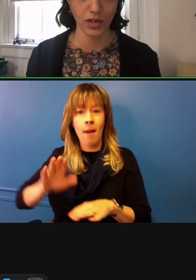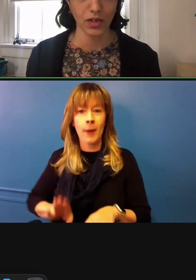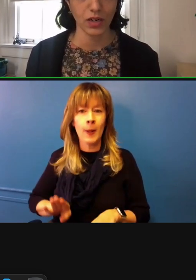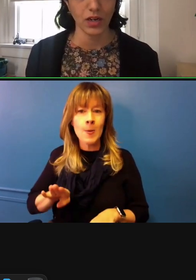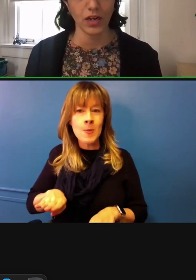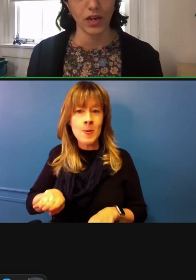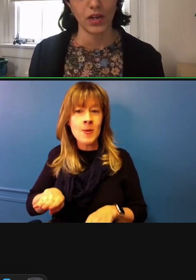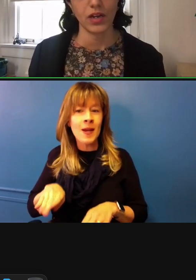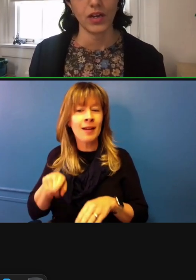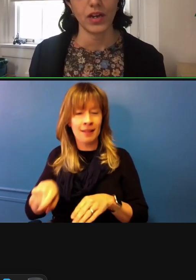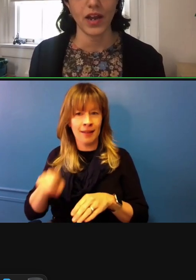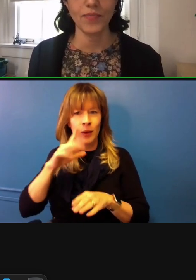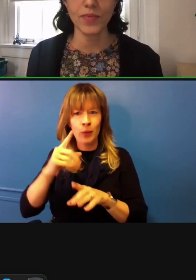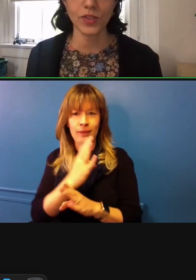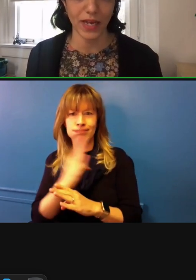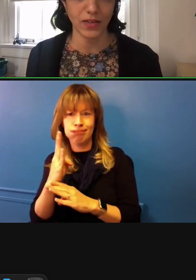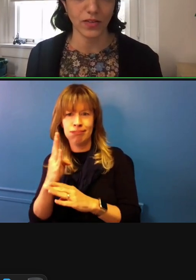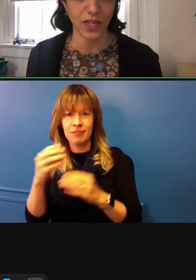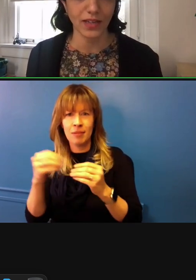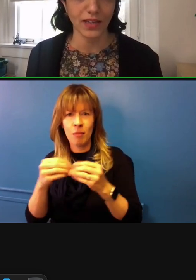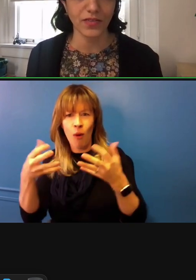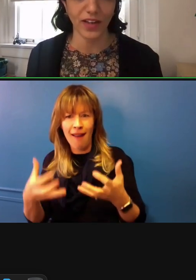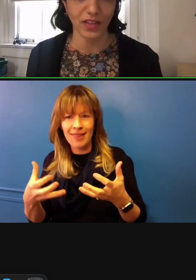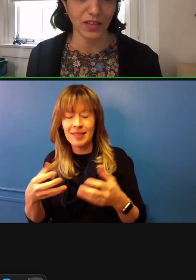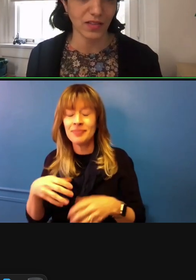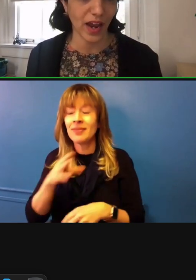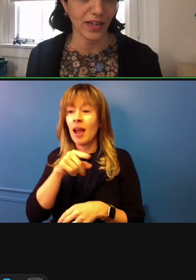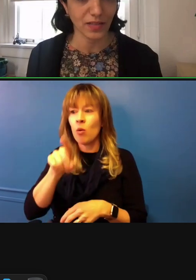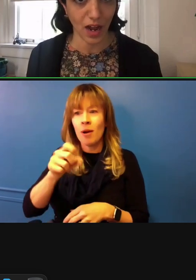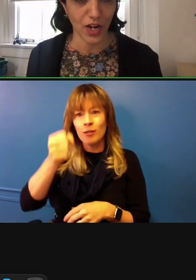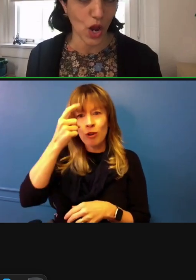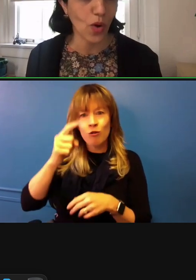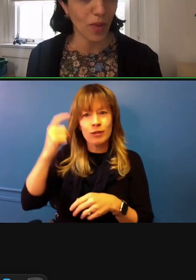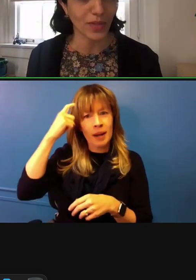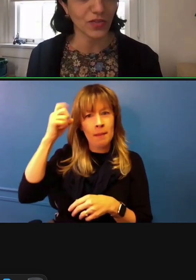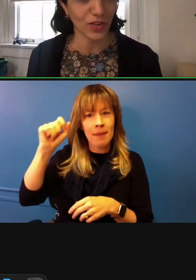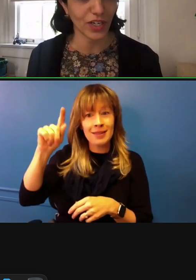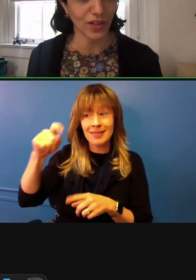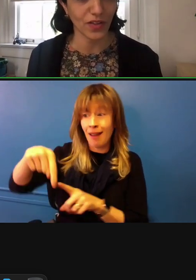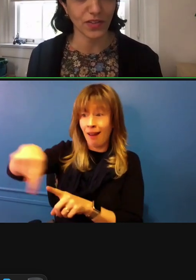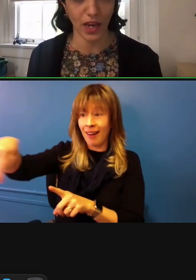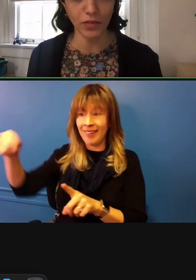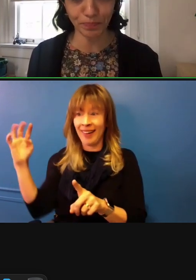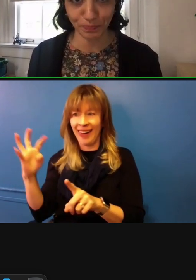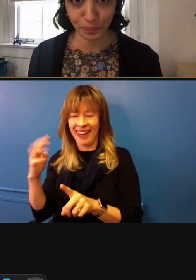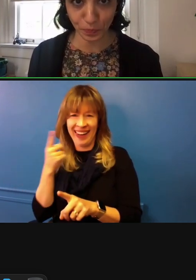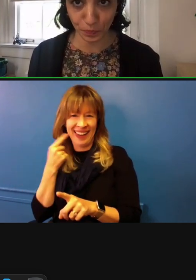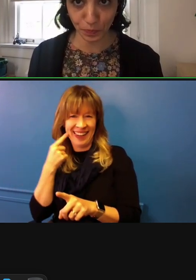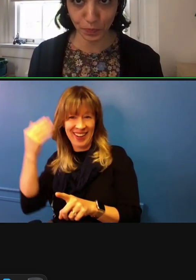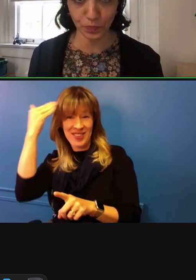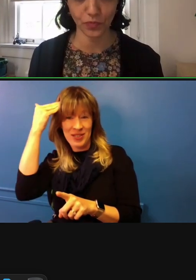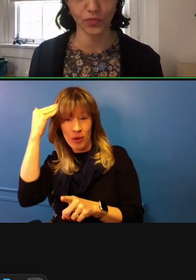heavier. And people's mental states, the fact that this guy does not know Obama's foot is on the scale.